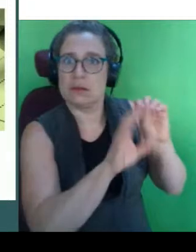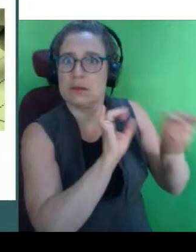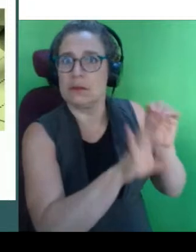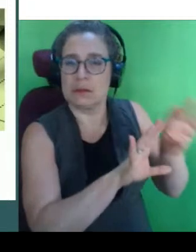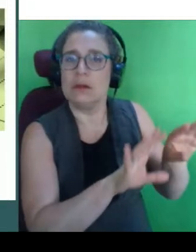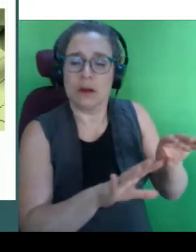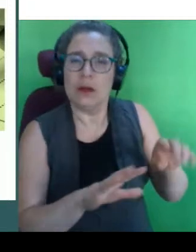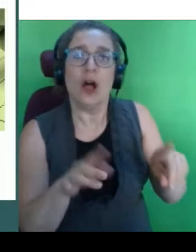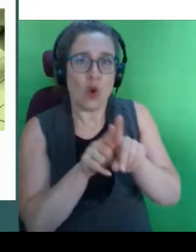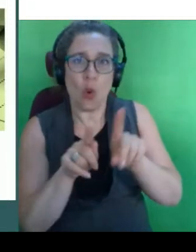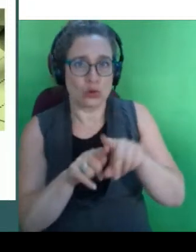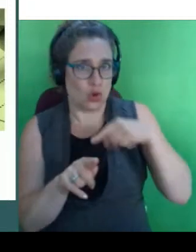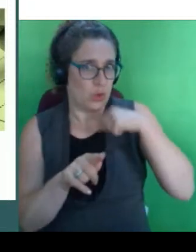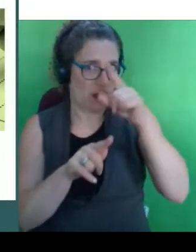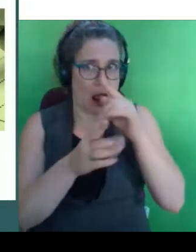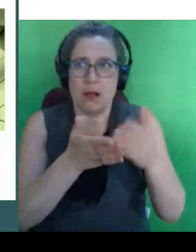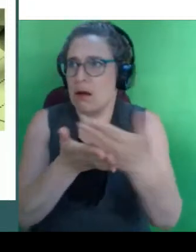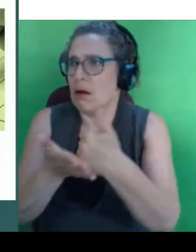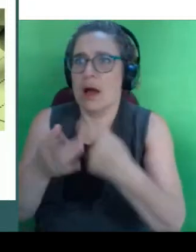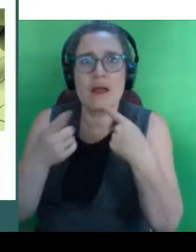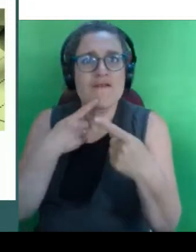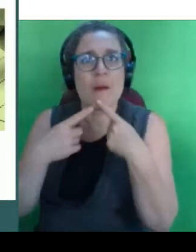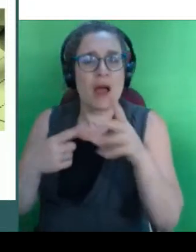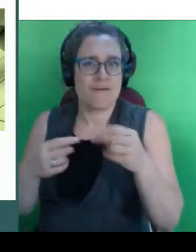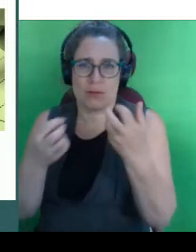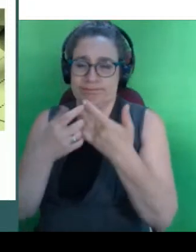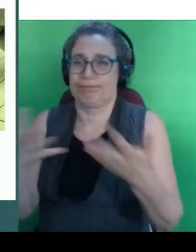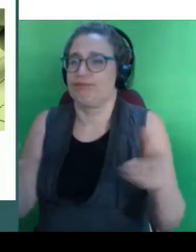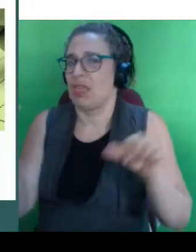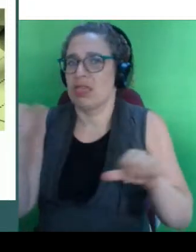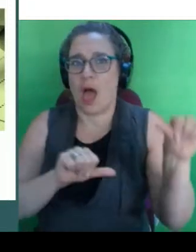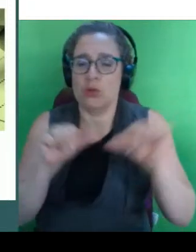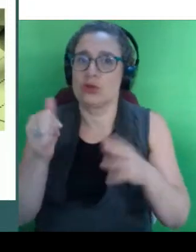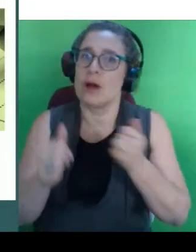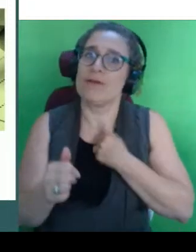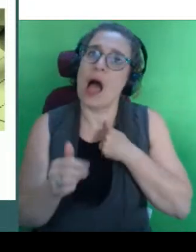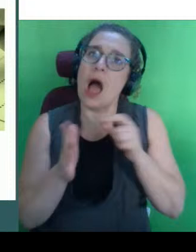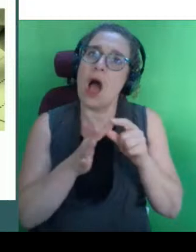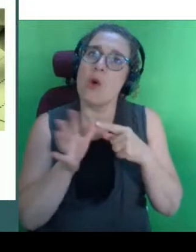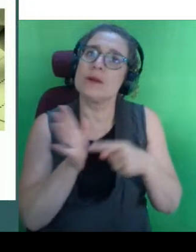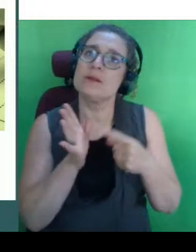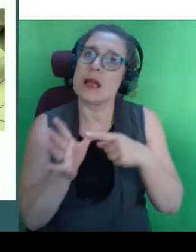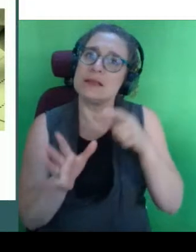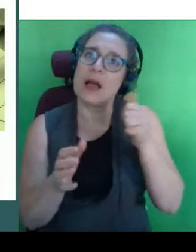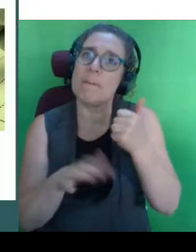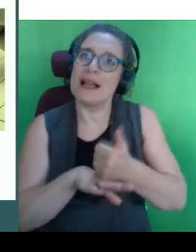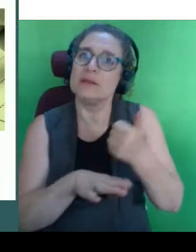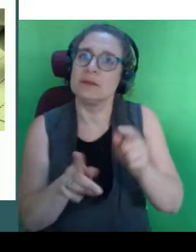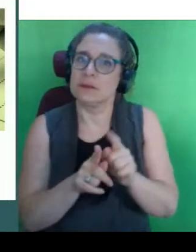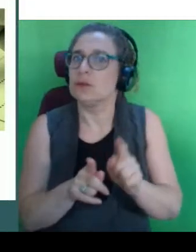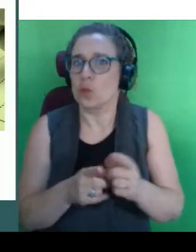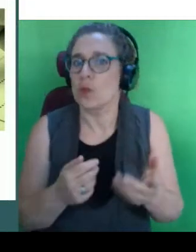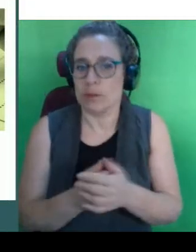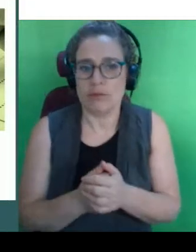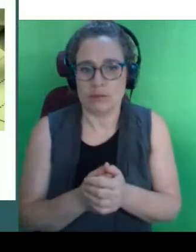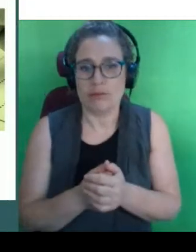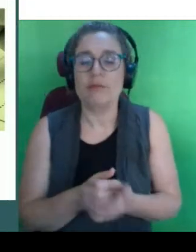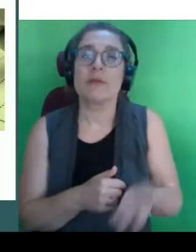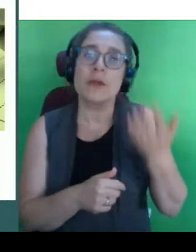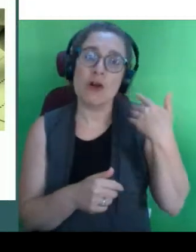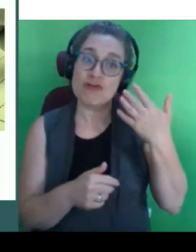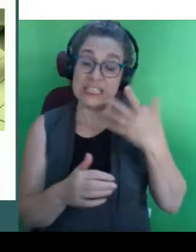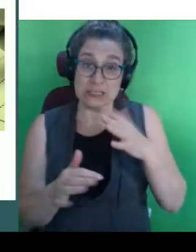databases and through kind of the online surveys on our website and through social media. And recent surveys have produced